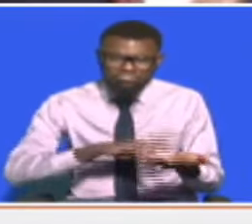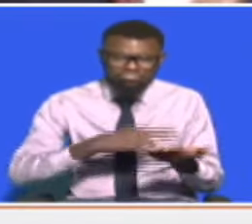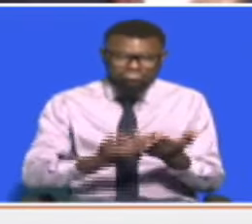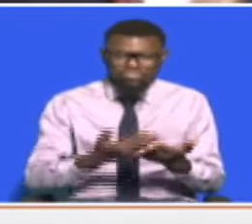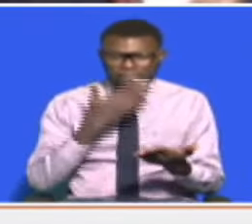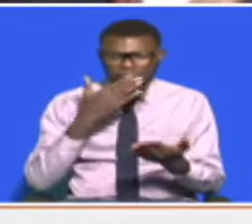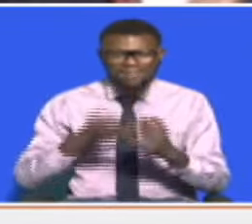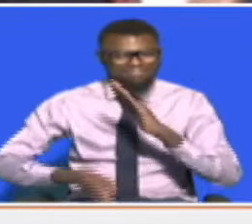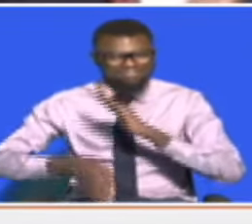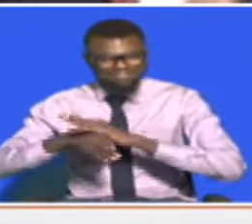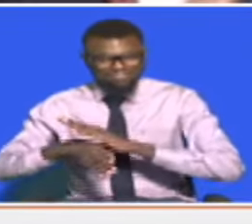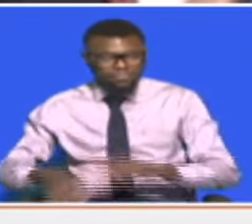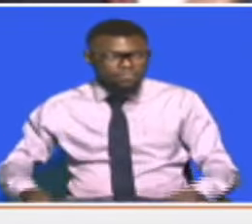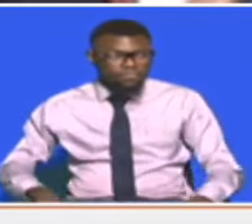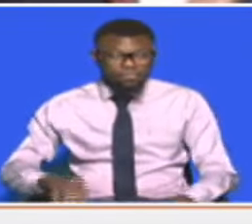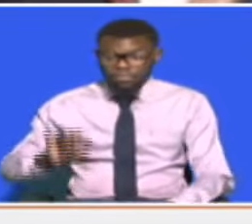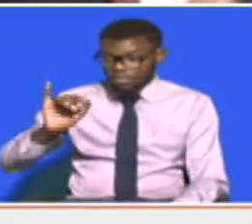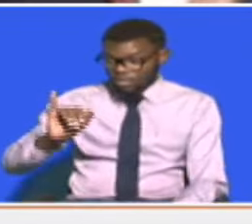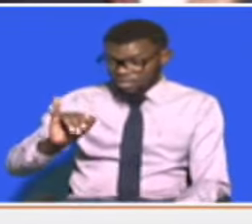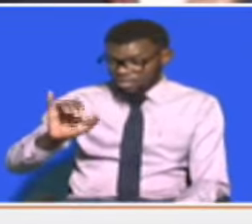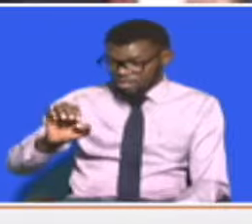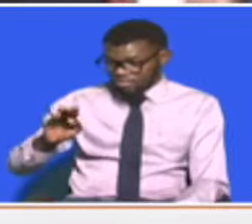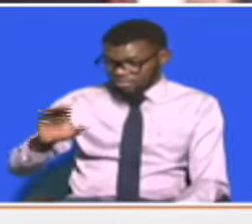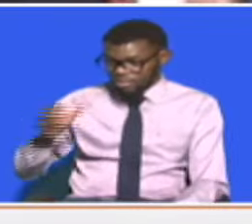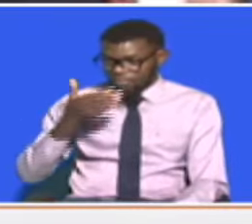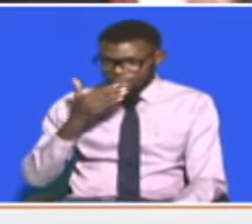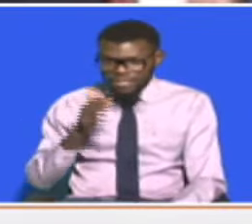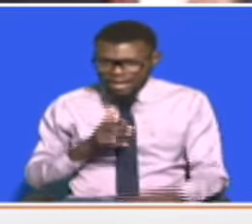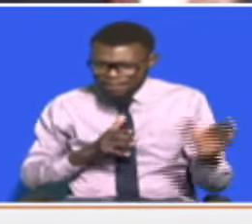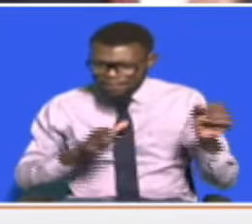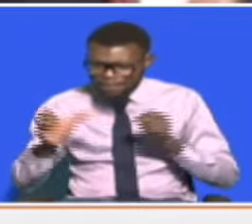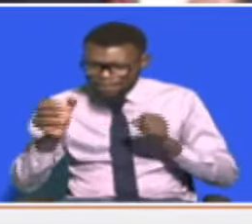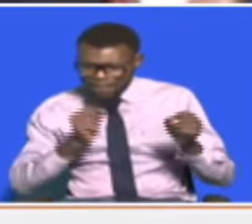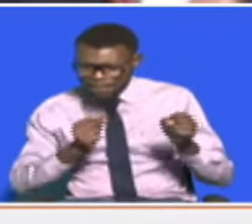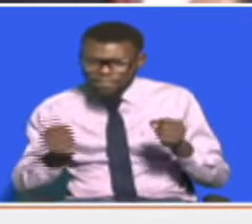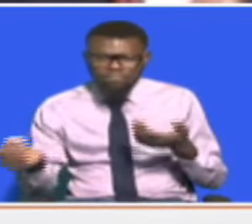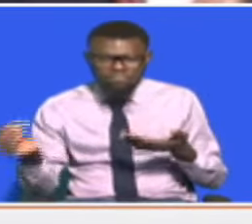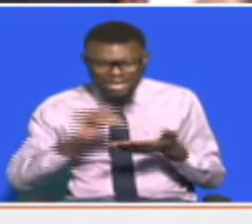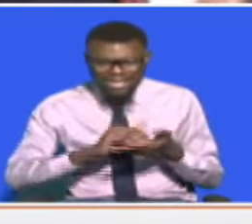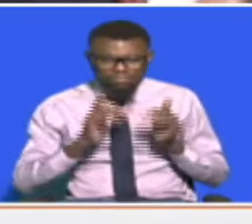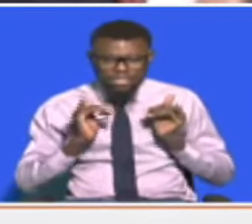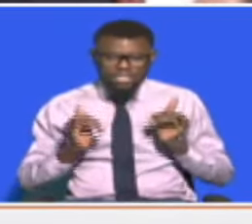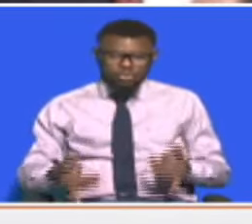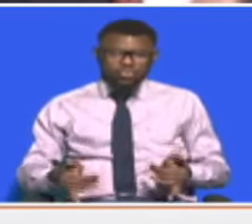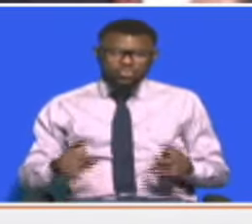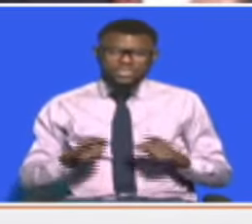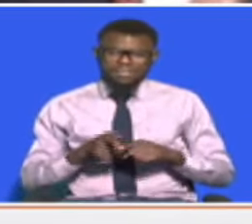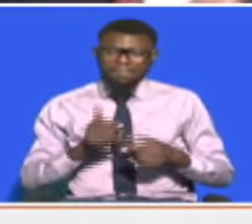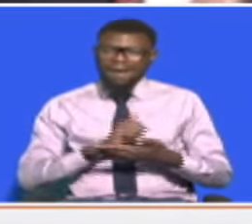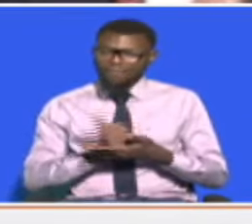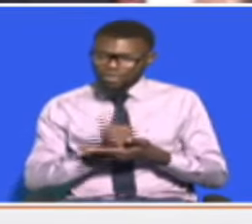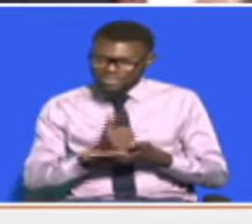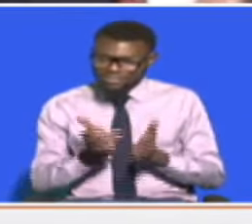Immediately reconstitute IEBC. Undertake and facilitate the audit of our public debt,